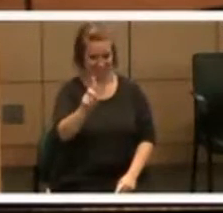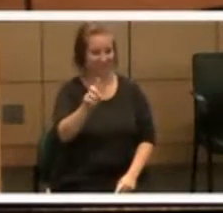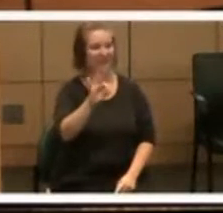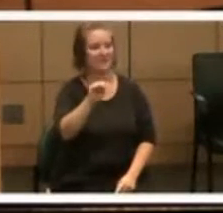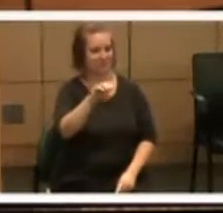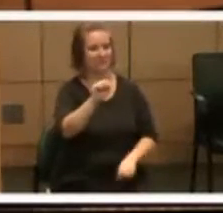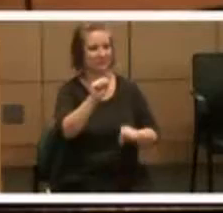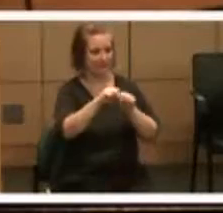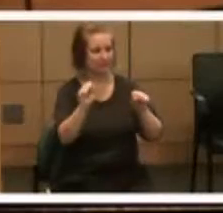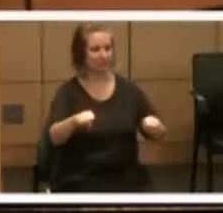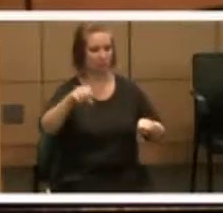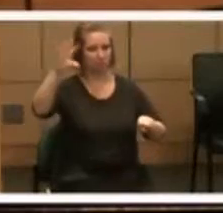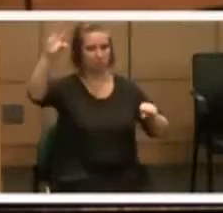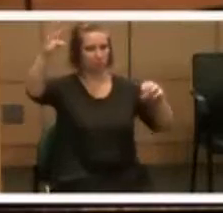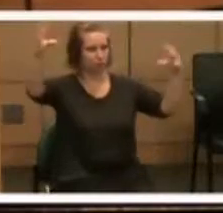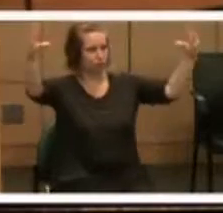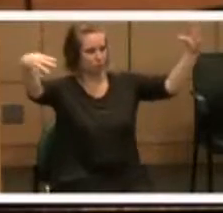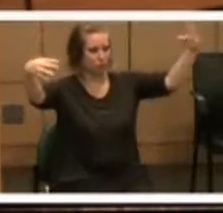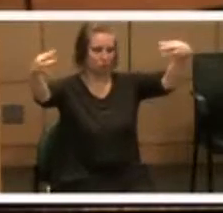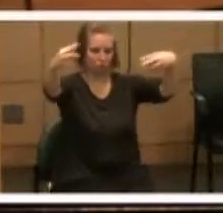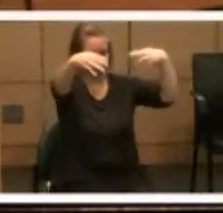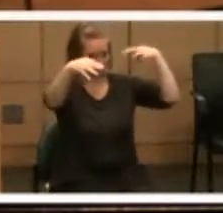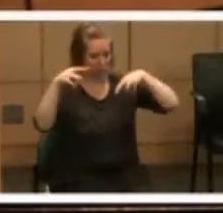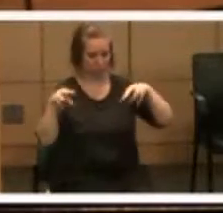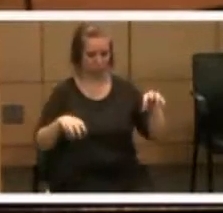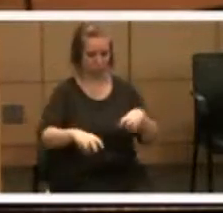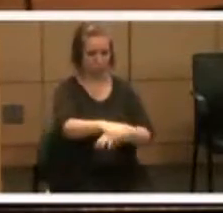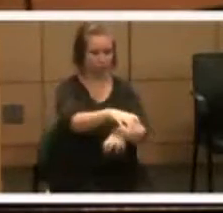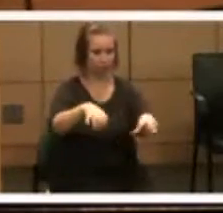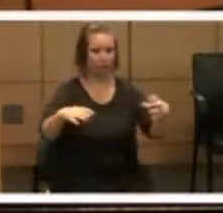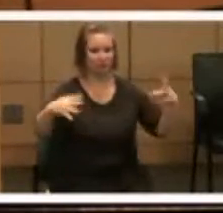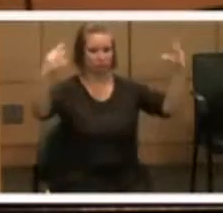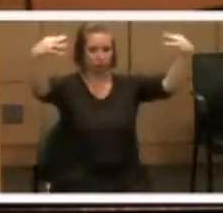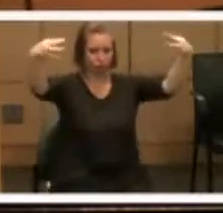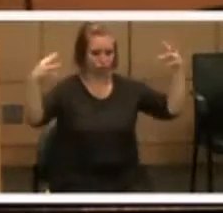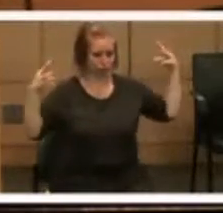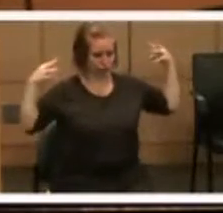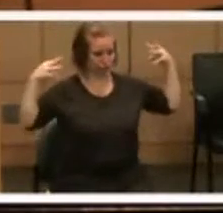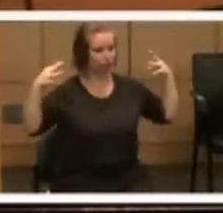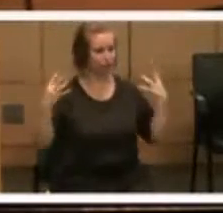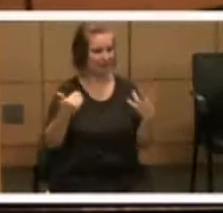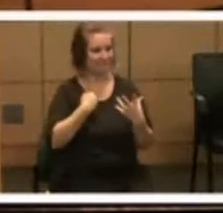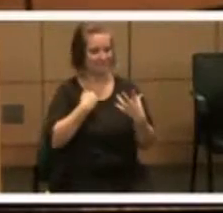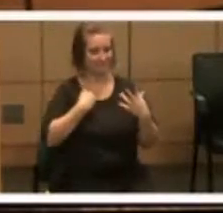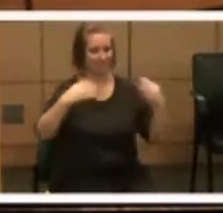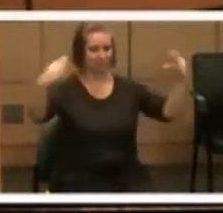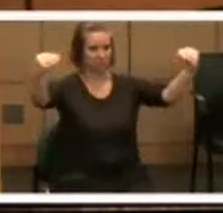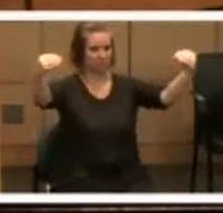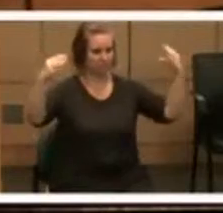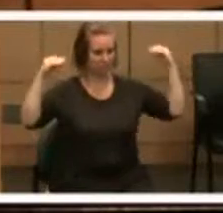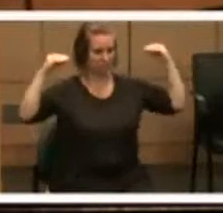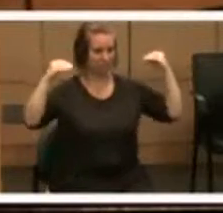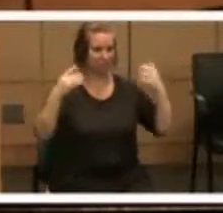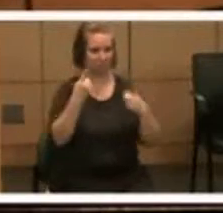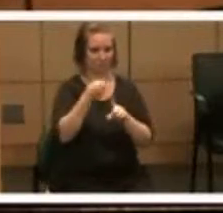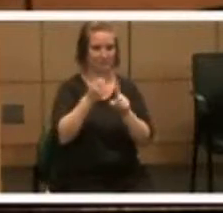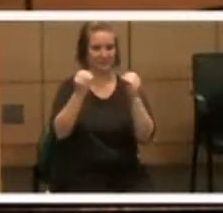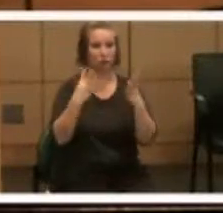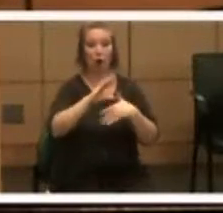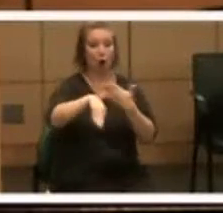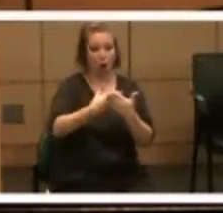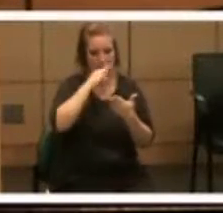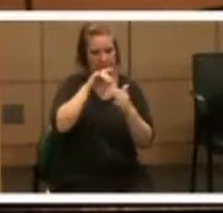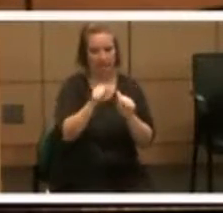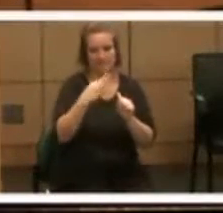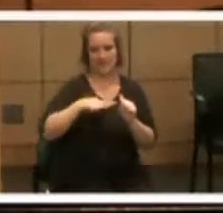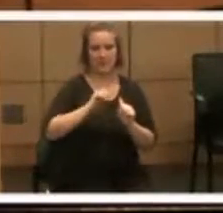through kindergarten through third grade, they have speakers in four corners of the room, and so presumably all the children can benefit from